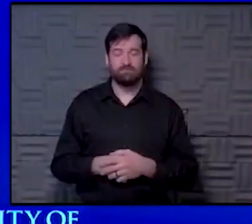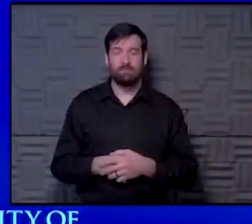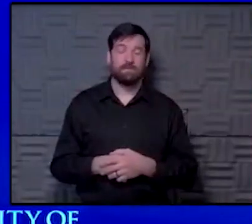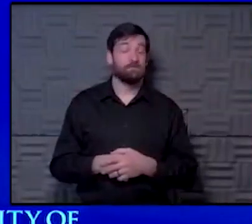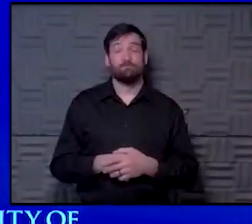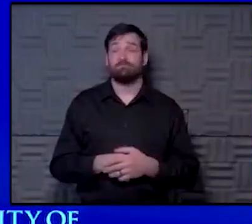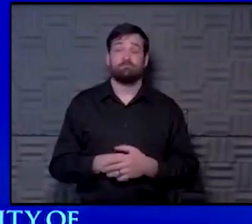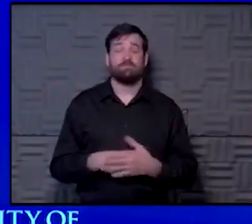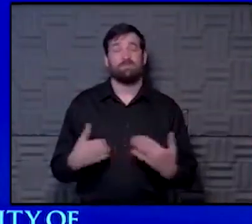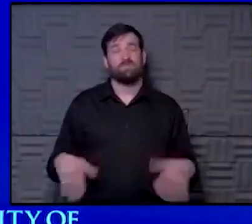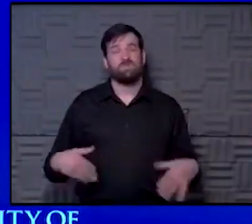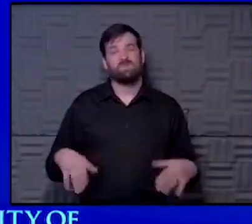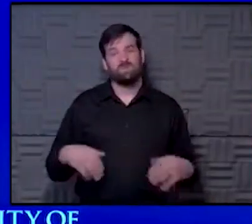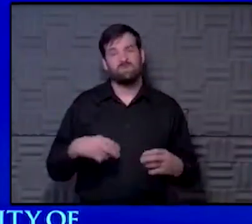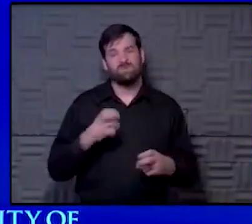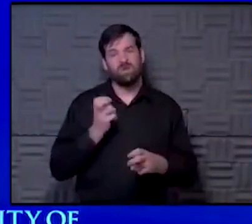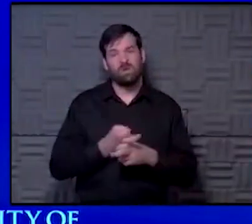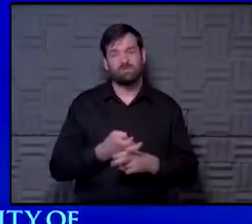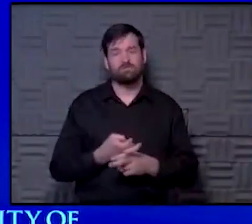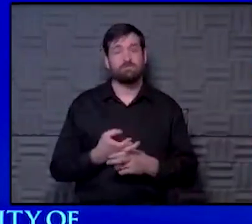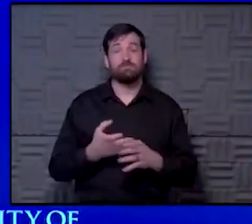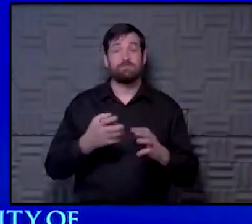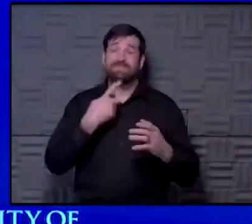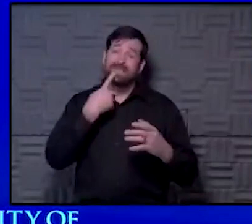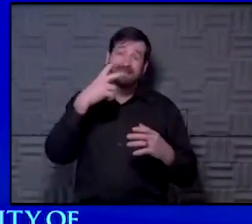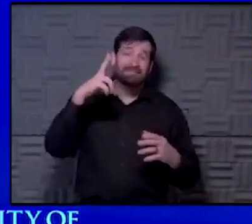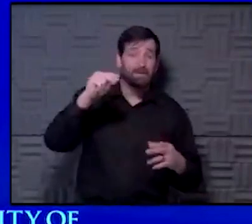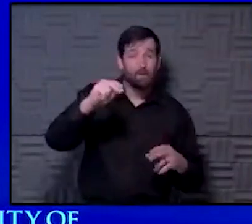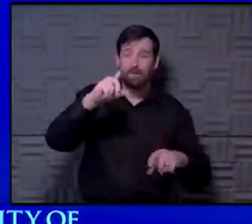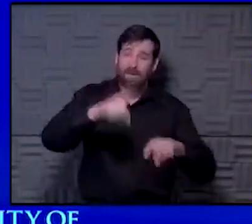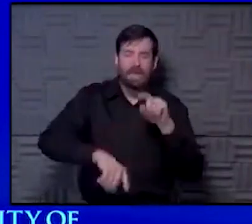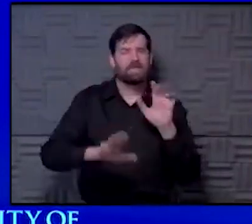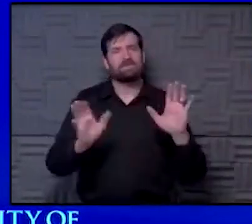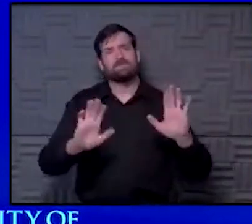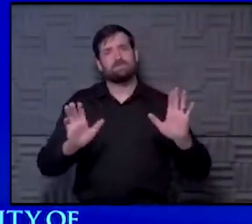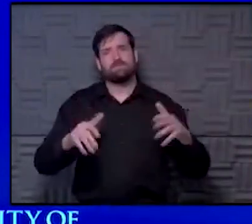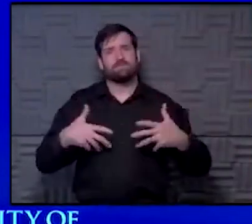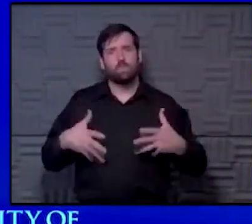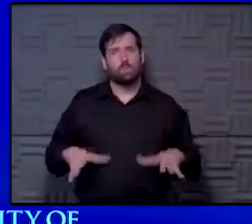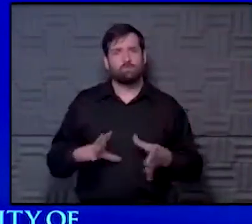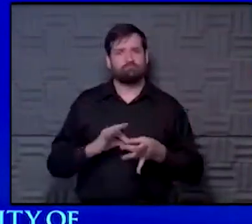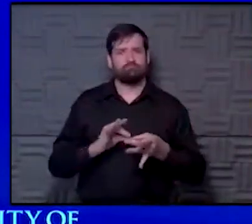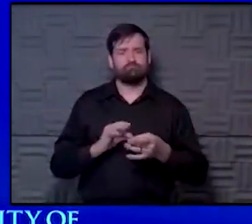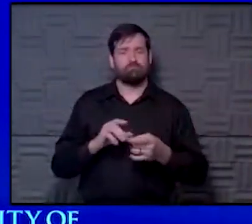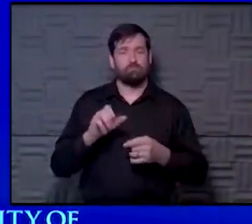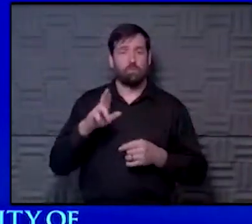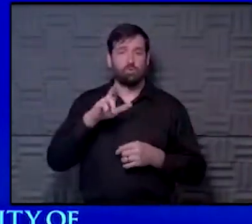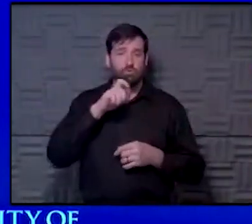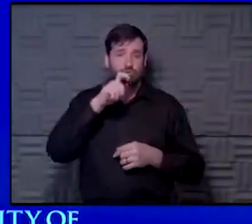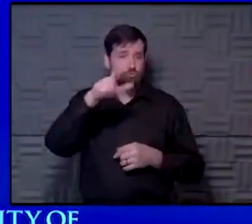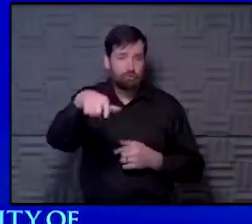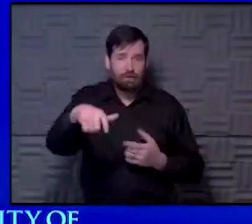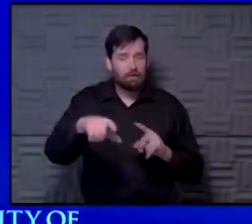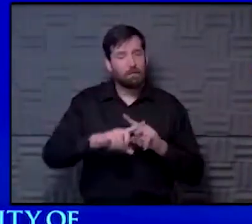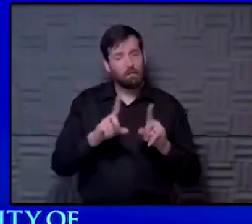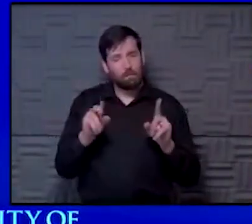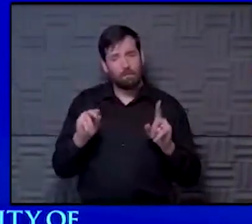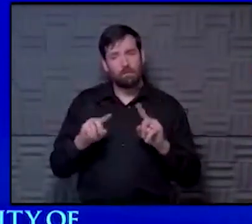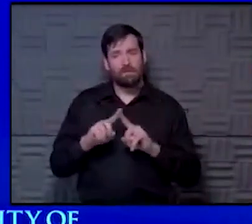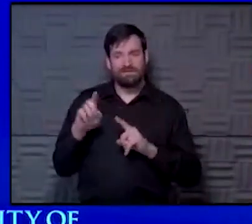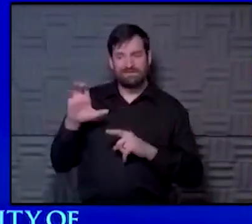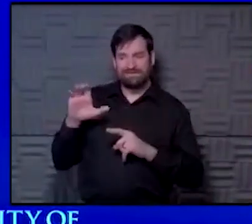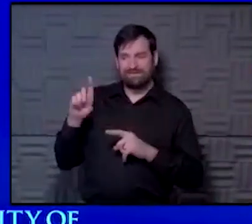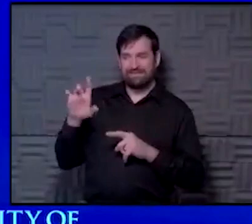It's hard. Don't want to say they can't or shouldn't, but definitely the